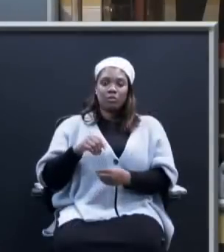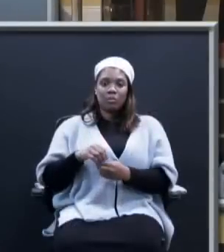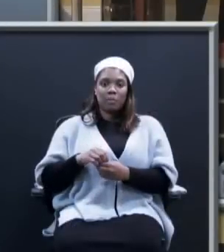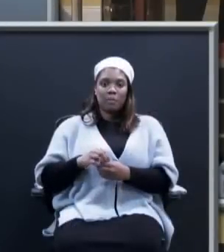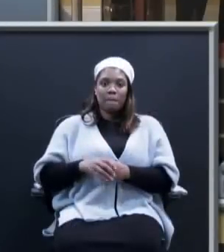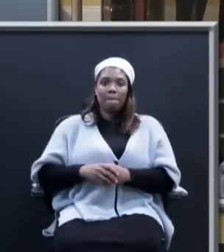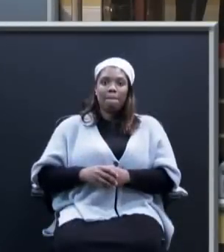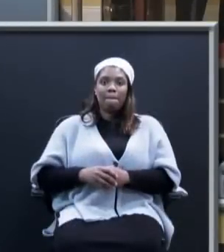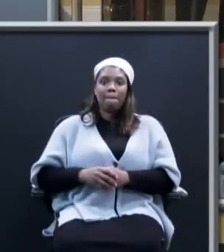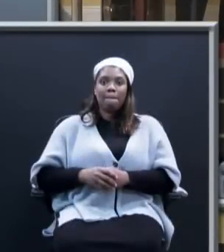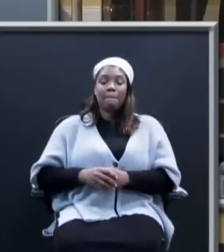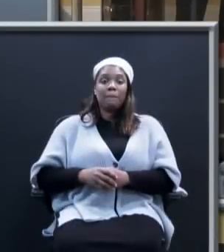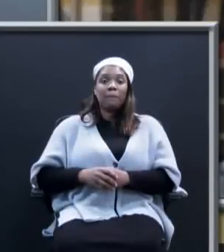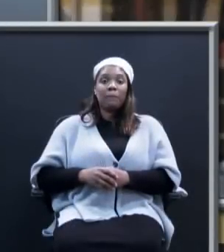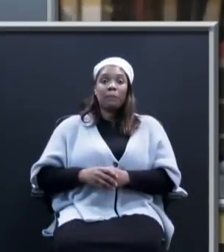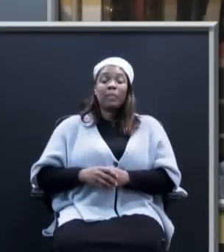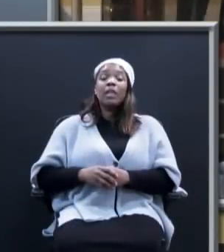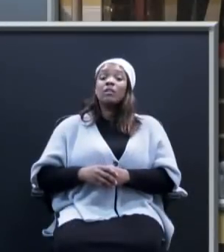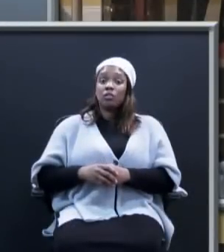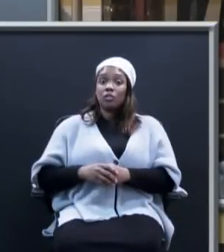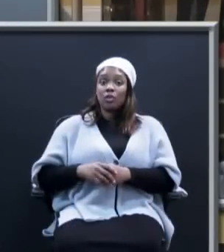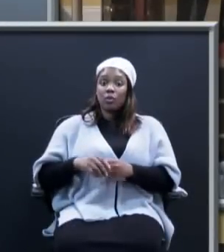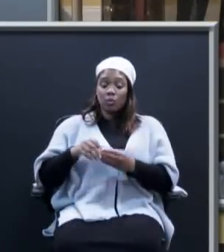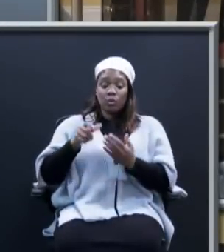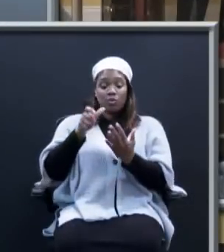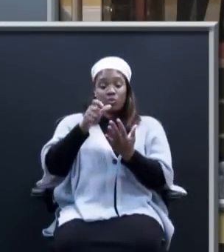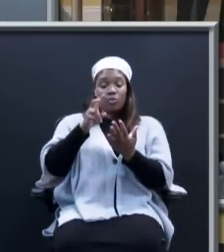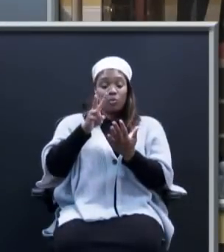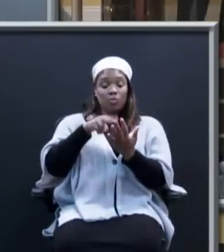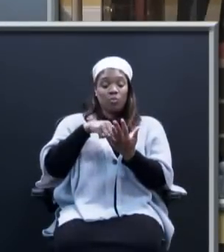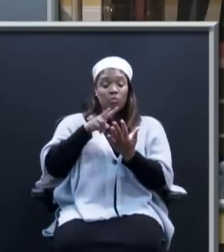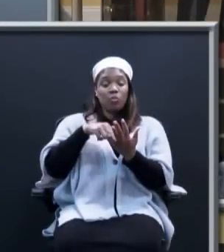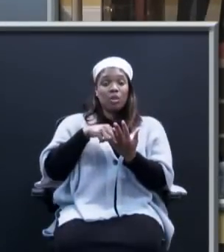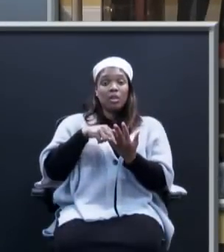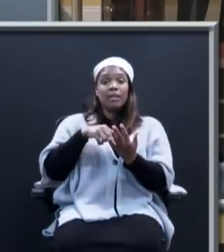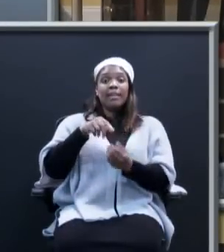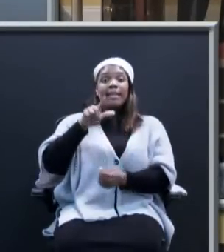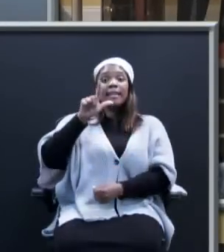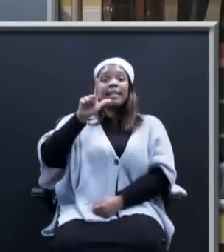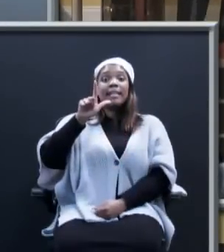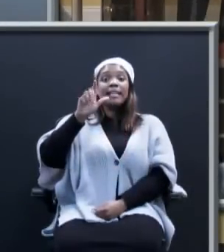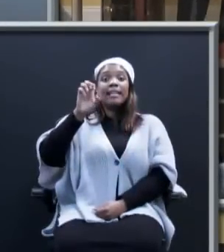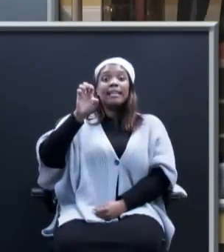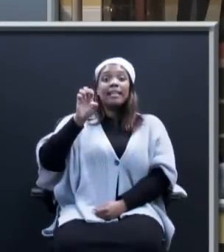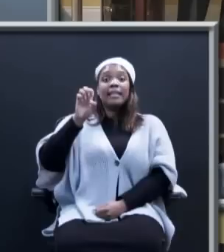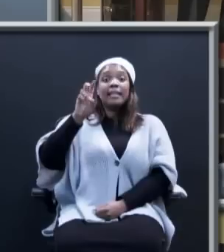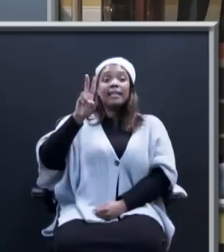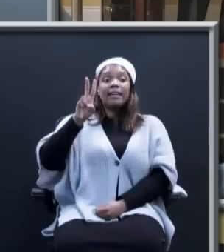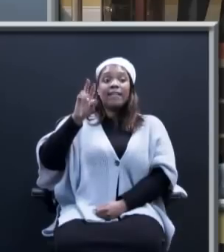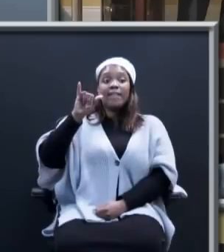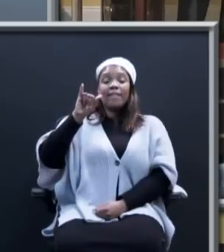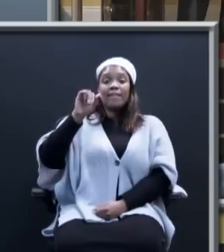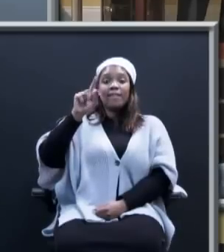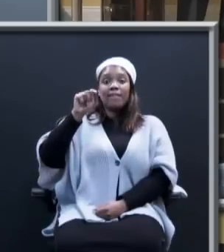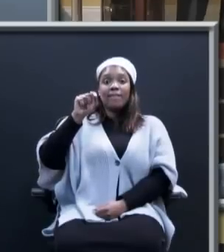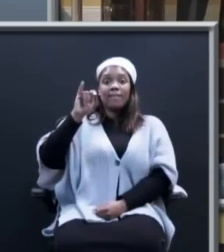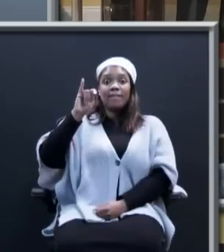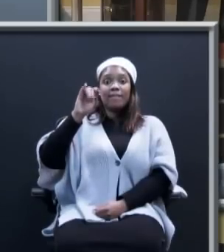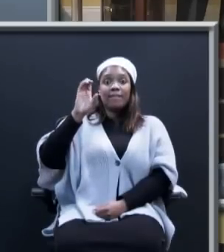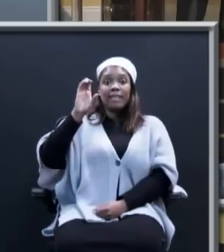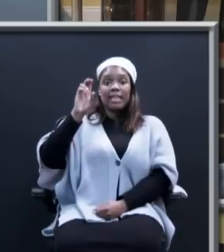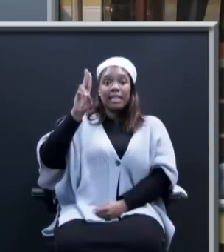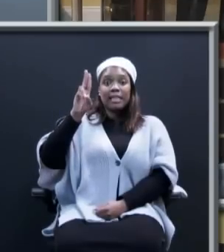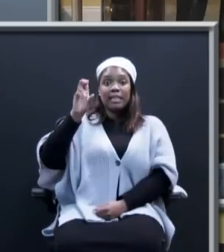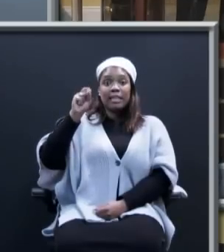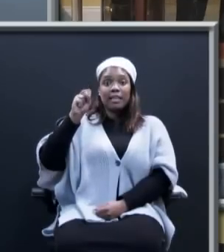23rd chapter of Leviticus. Leviticus chapter 23. Let's go back and look at it, sister and brother. See, these